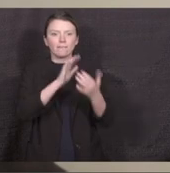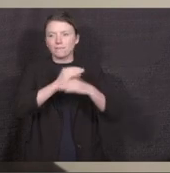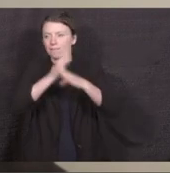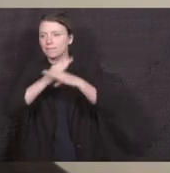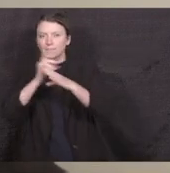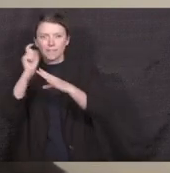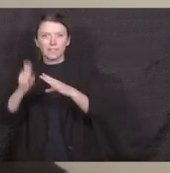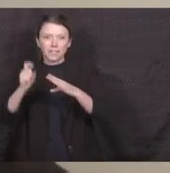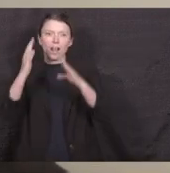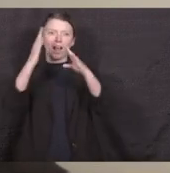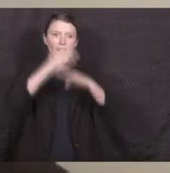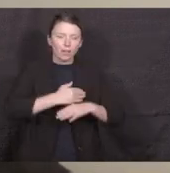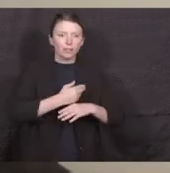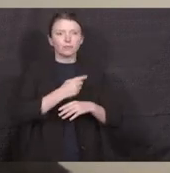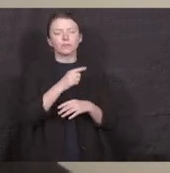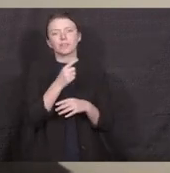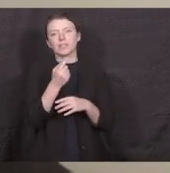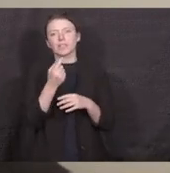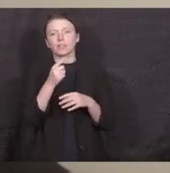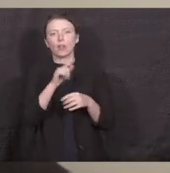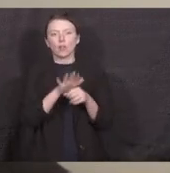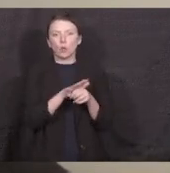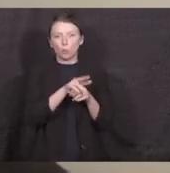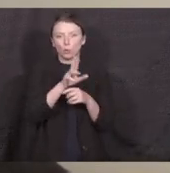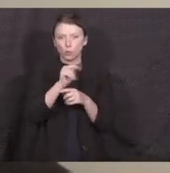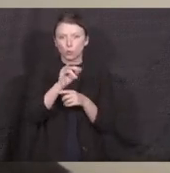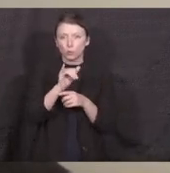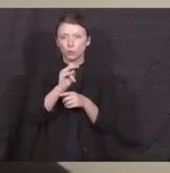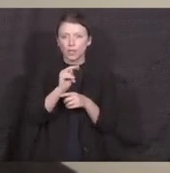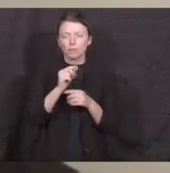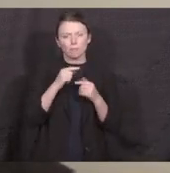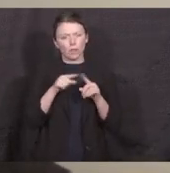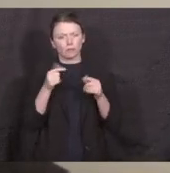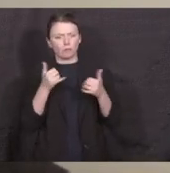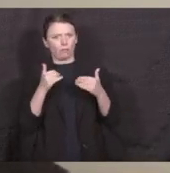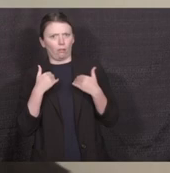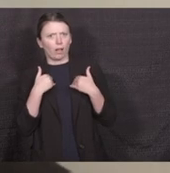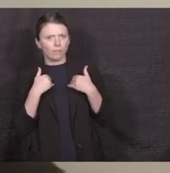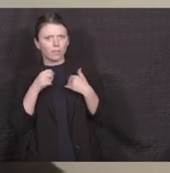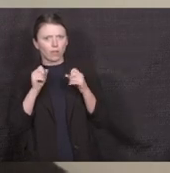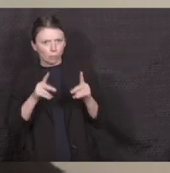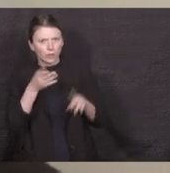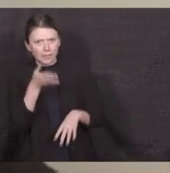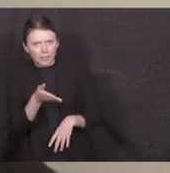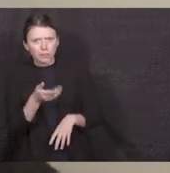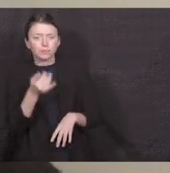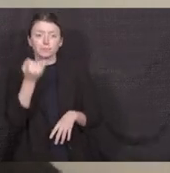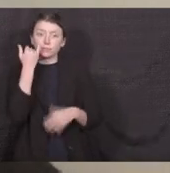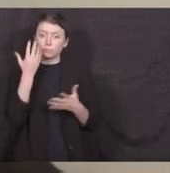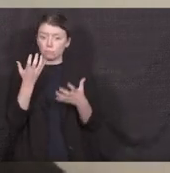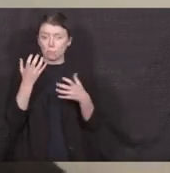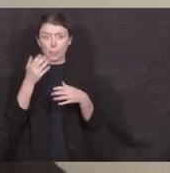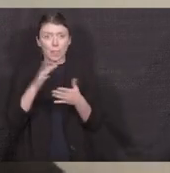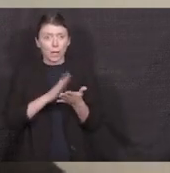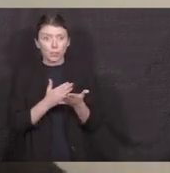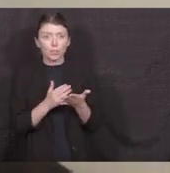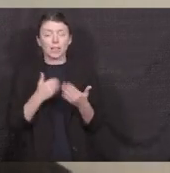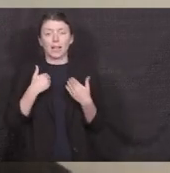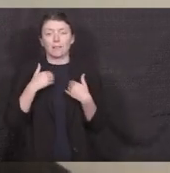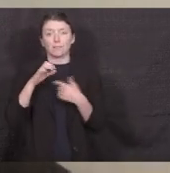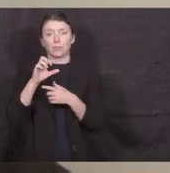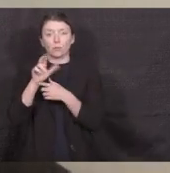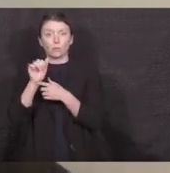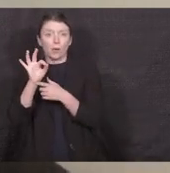involve the local union, but there's an opportunity there. If I just want to cook, there's craft services. There are a